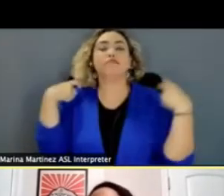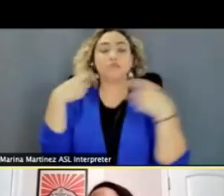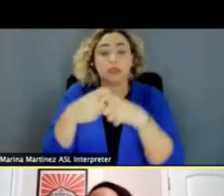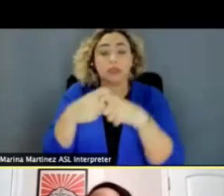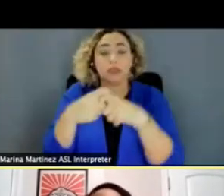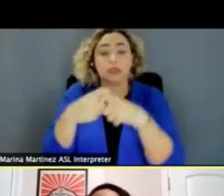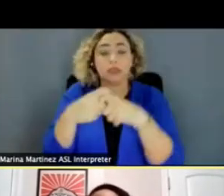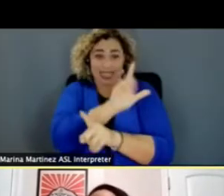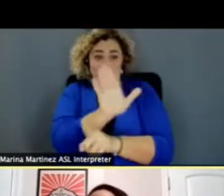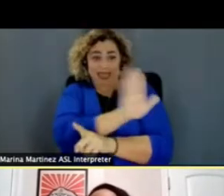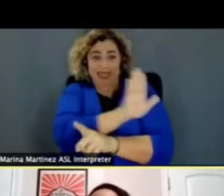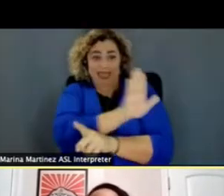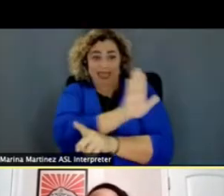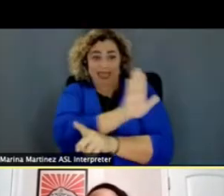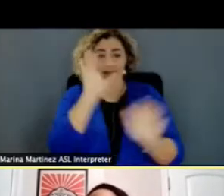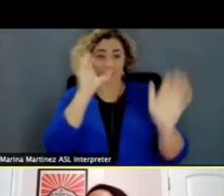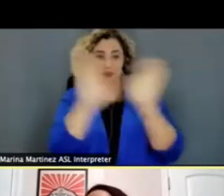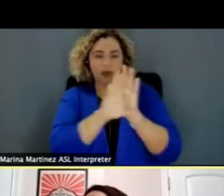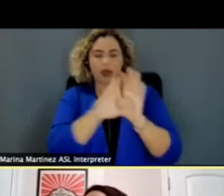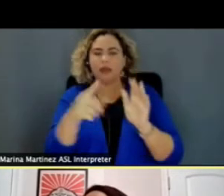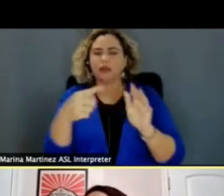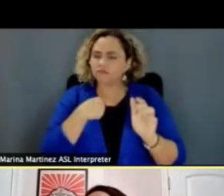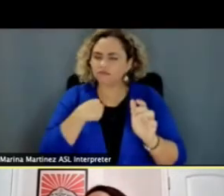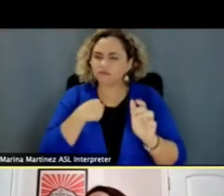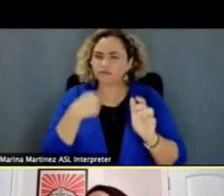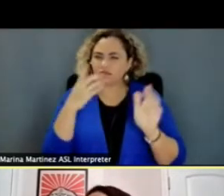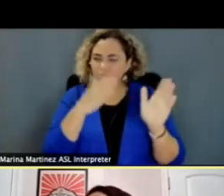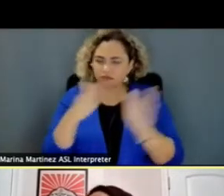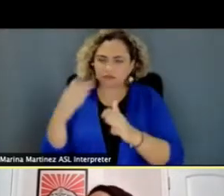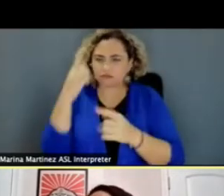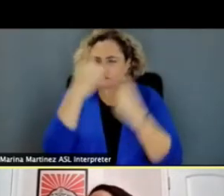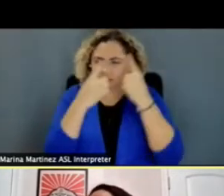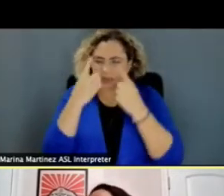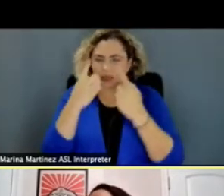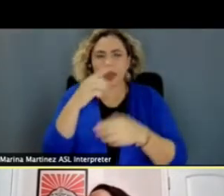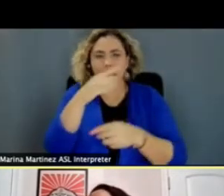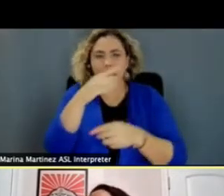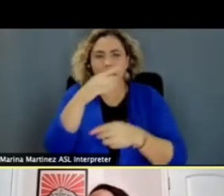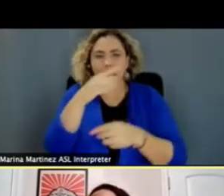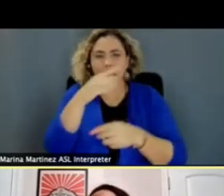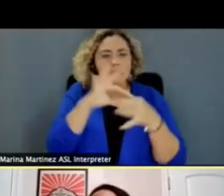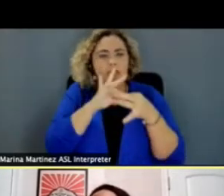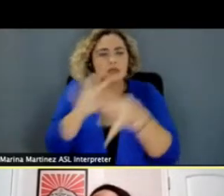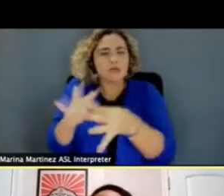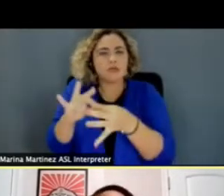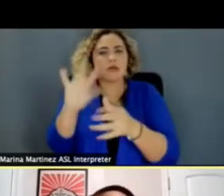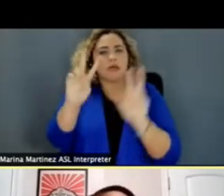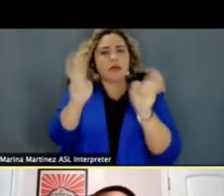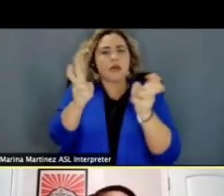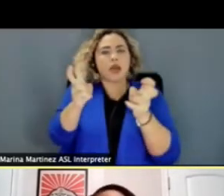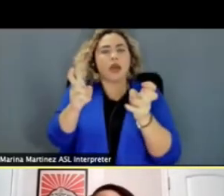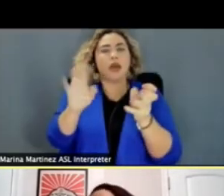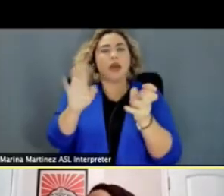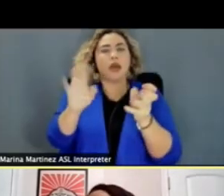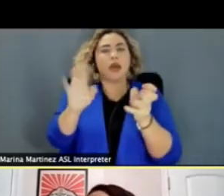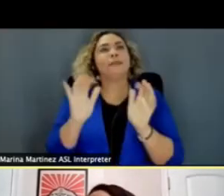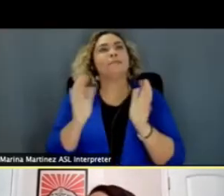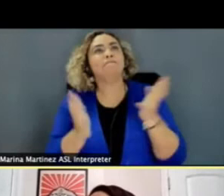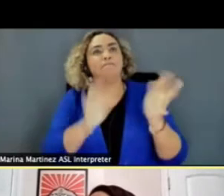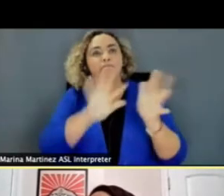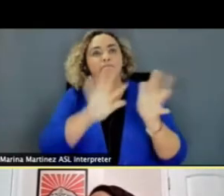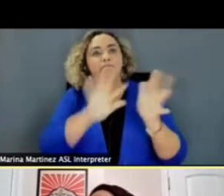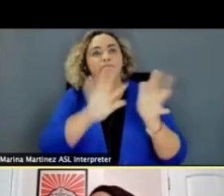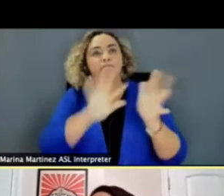side, I'm really playing with, Blackness as this cosmic